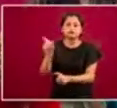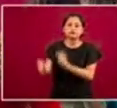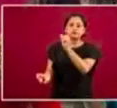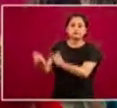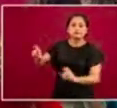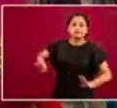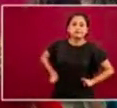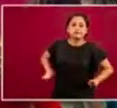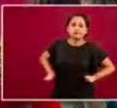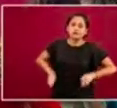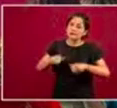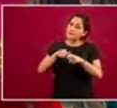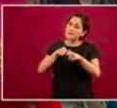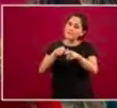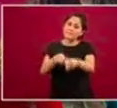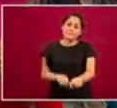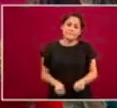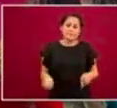phenomenon that